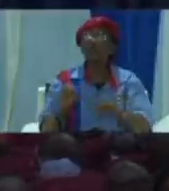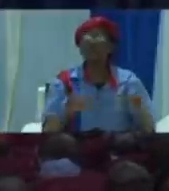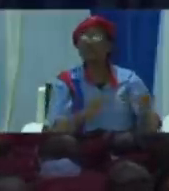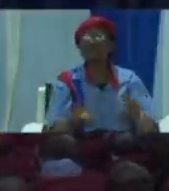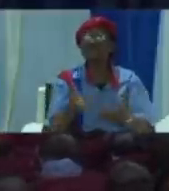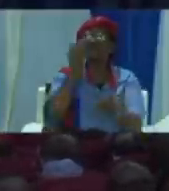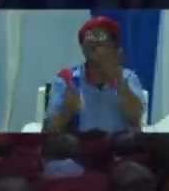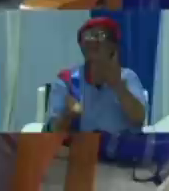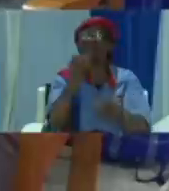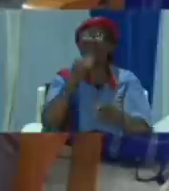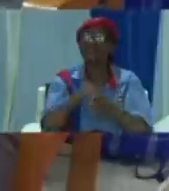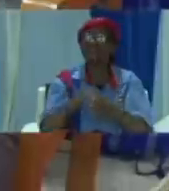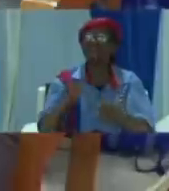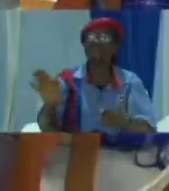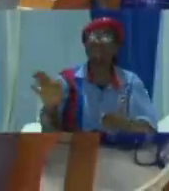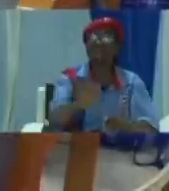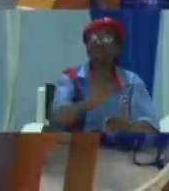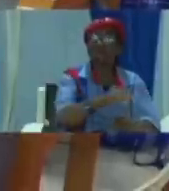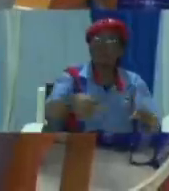shall be set on fire